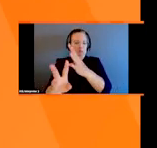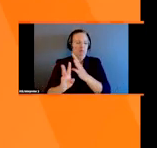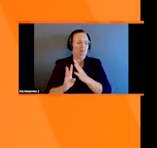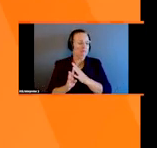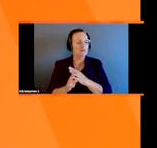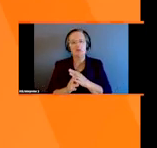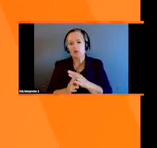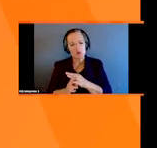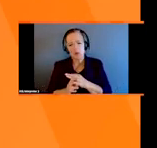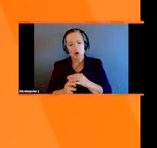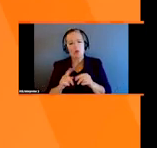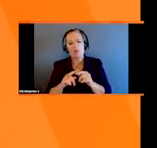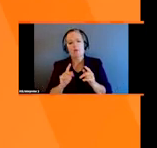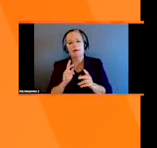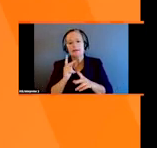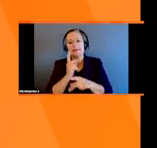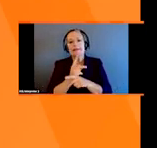well.